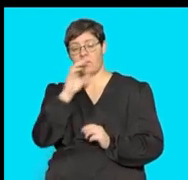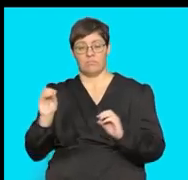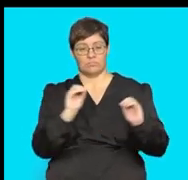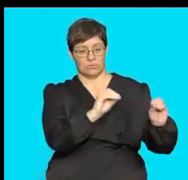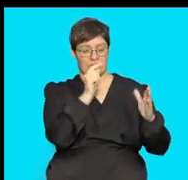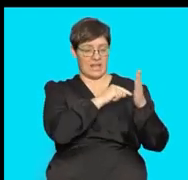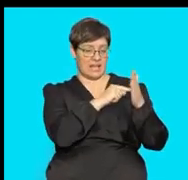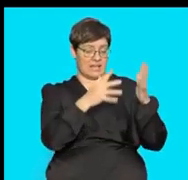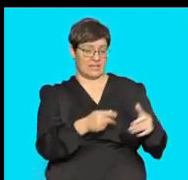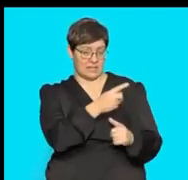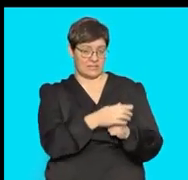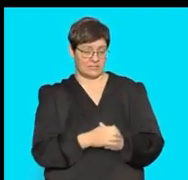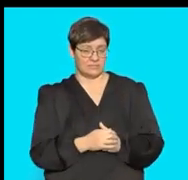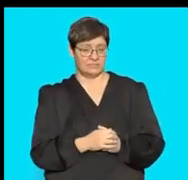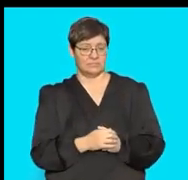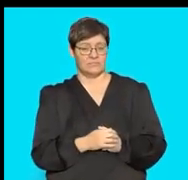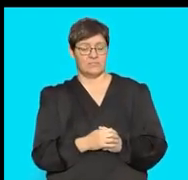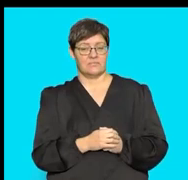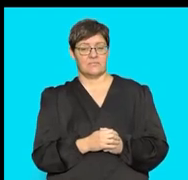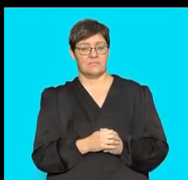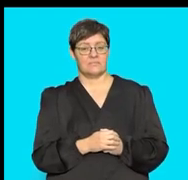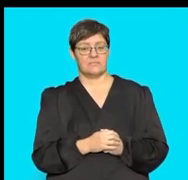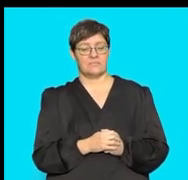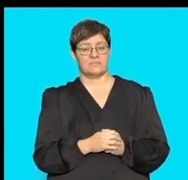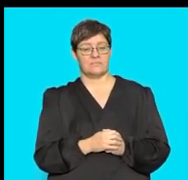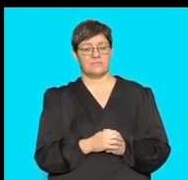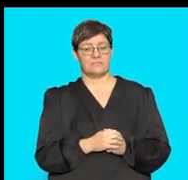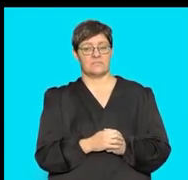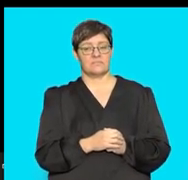we're going to put this into the calculator.